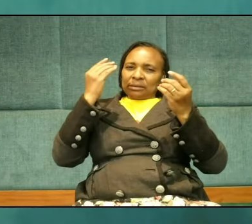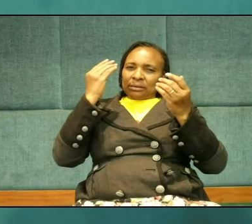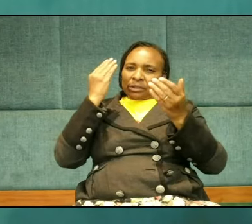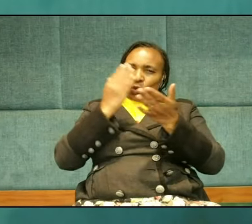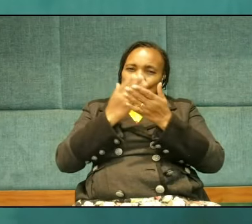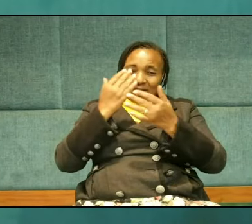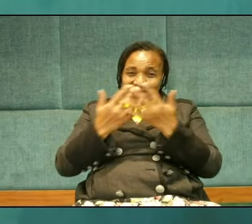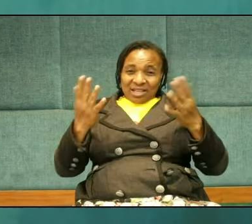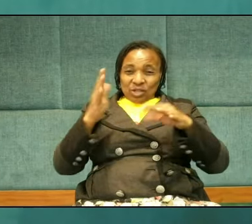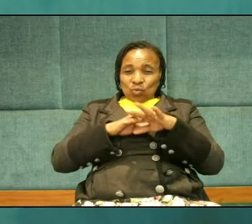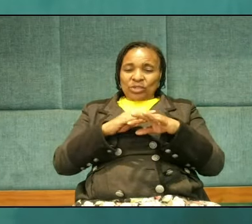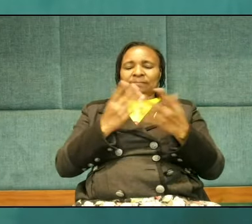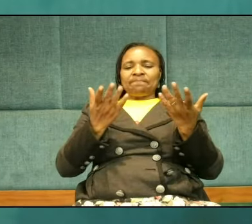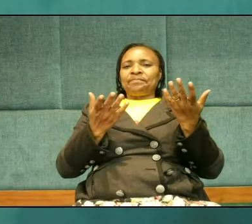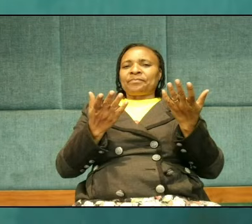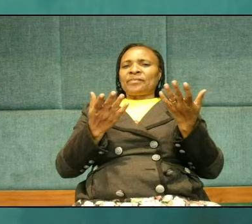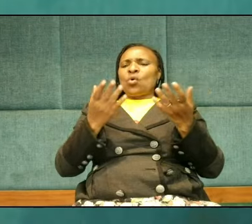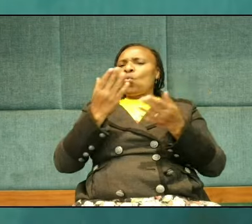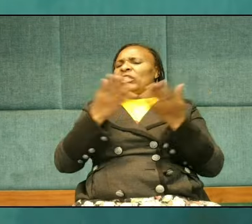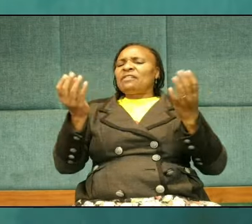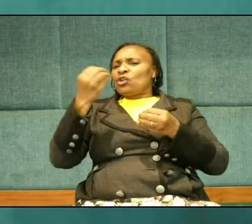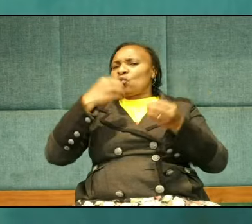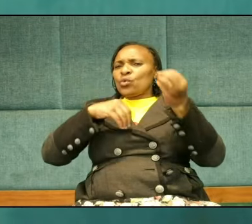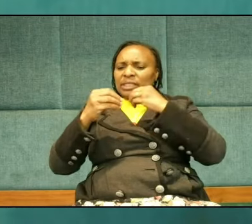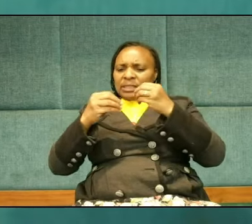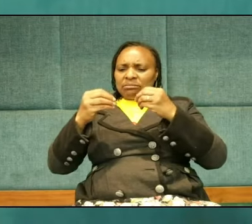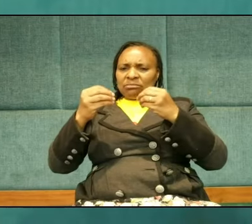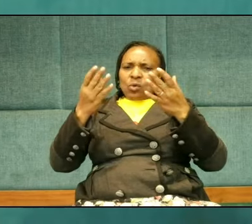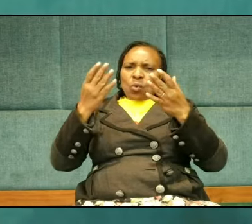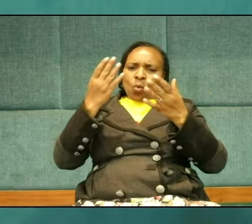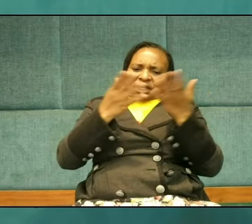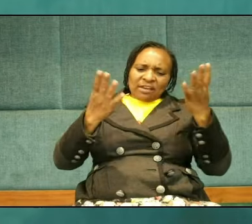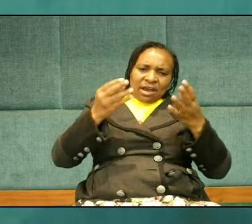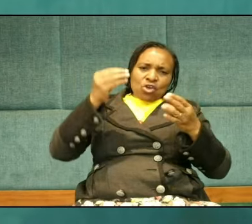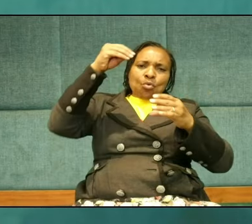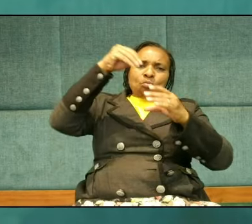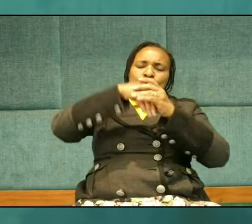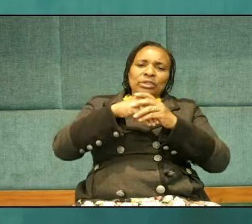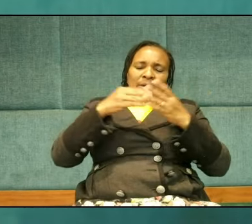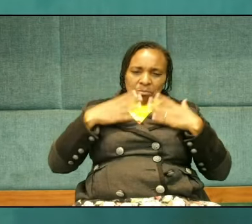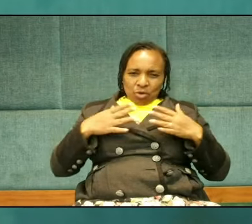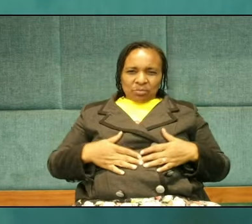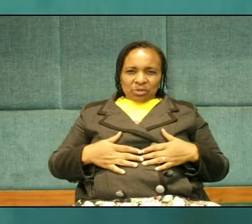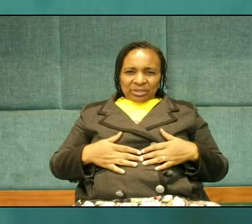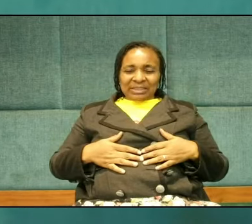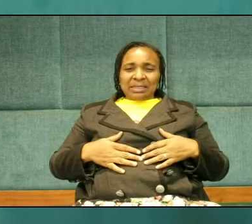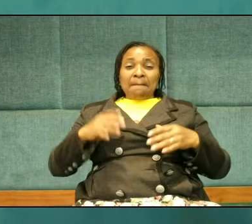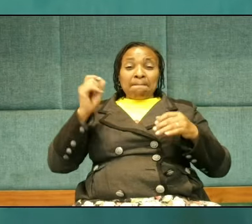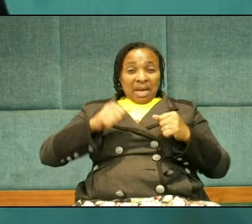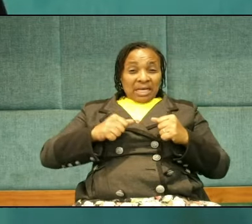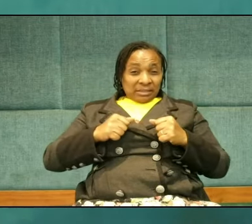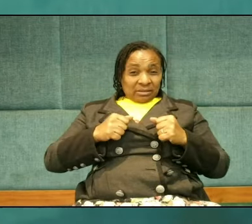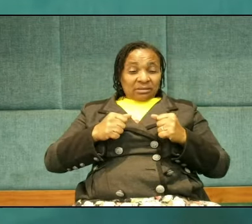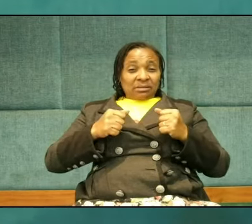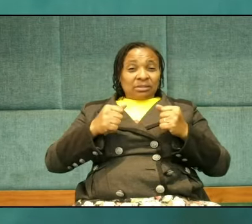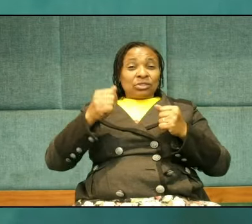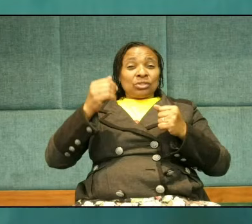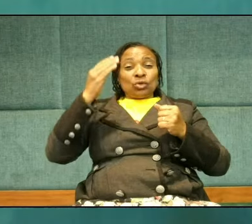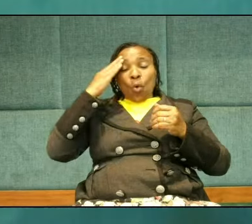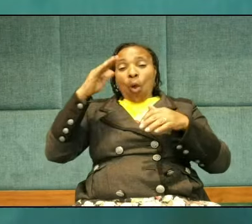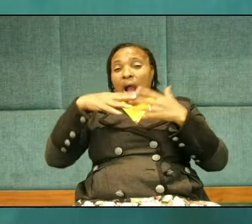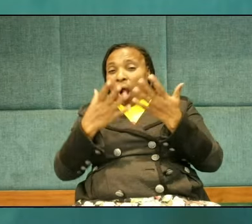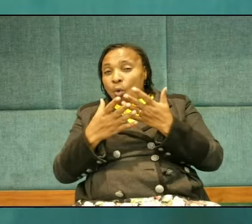actually what we eat and what we put in our bodies actually determines everything that we do. It determines how we